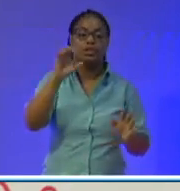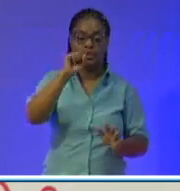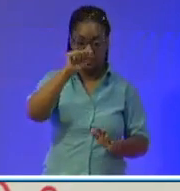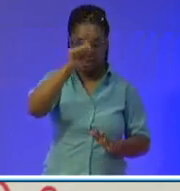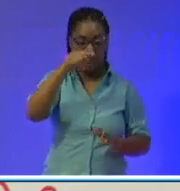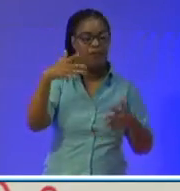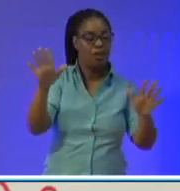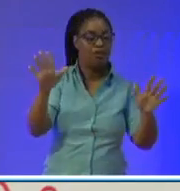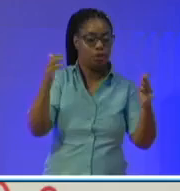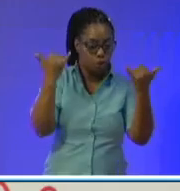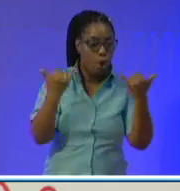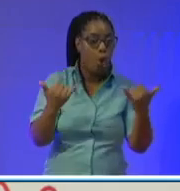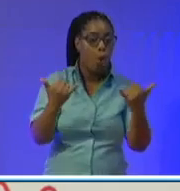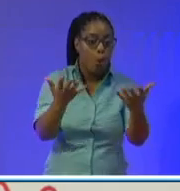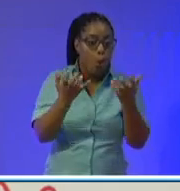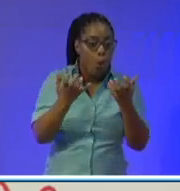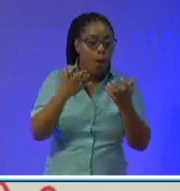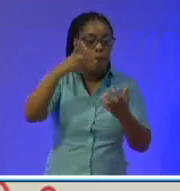Express.